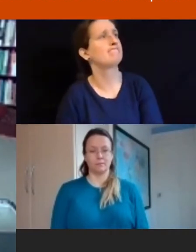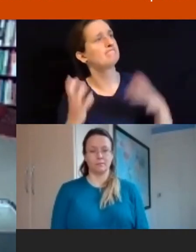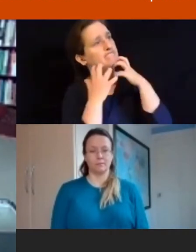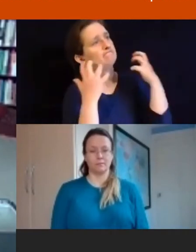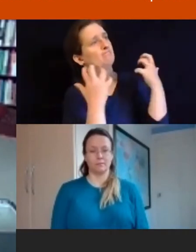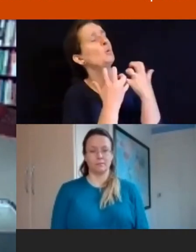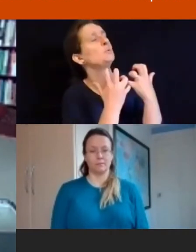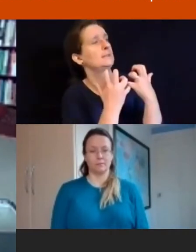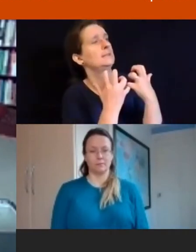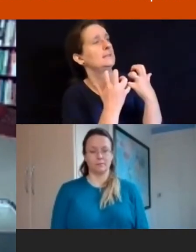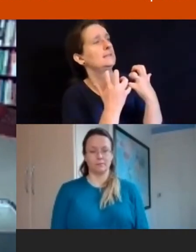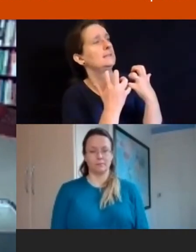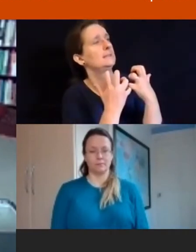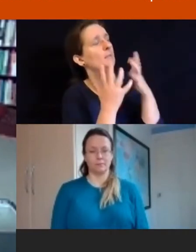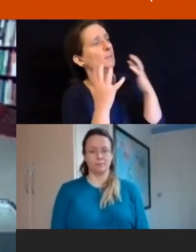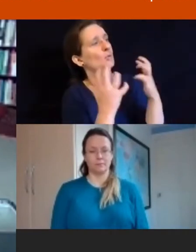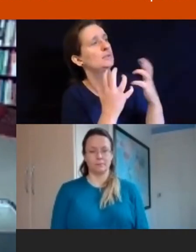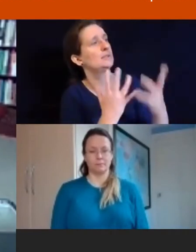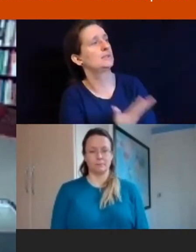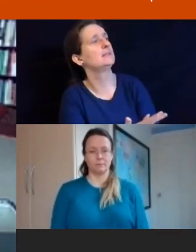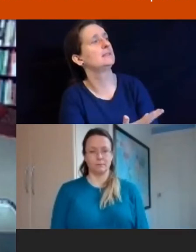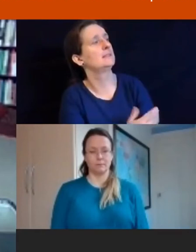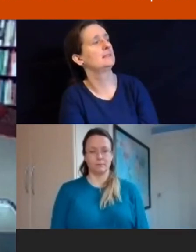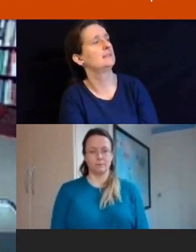"Moses, Moses."